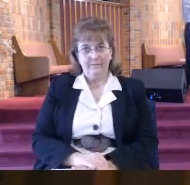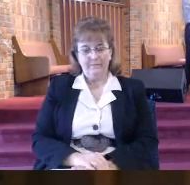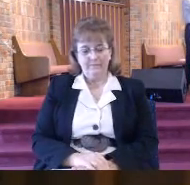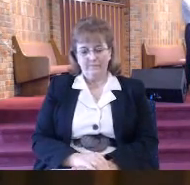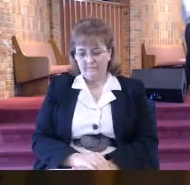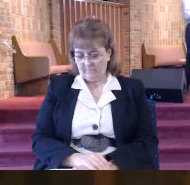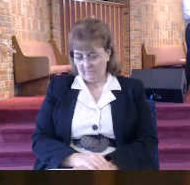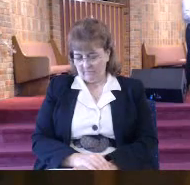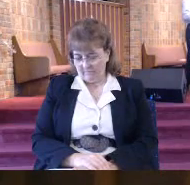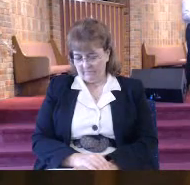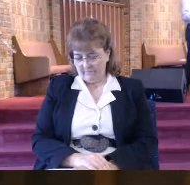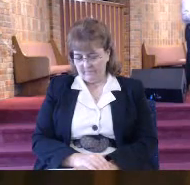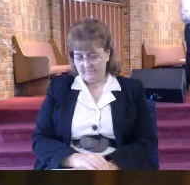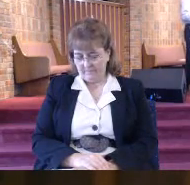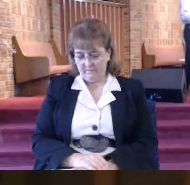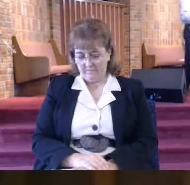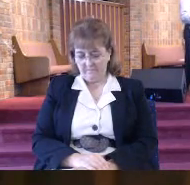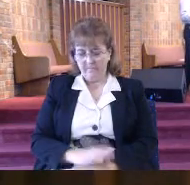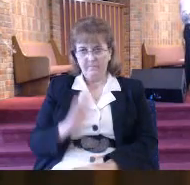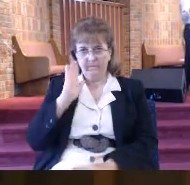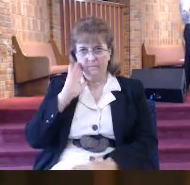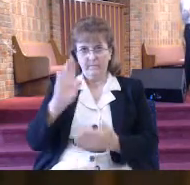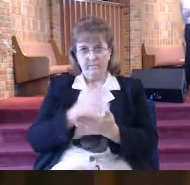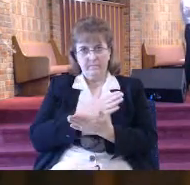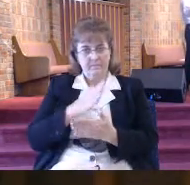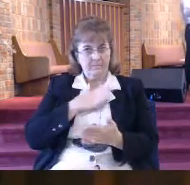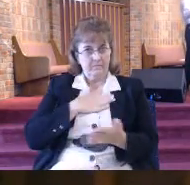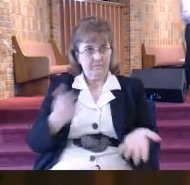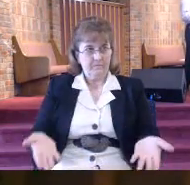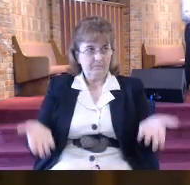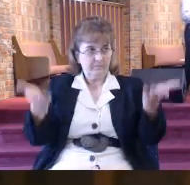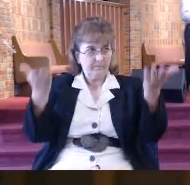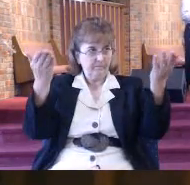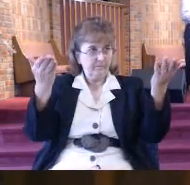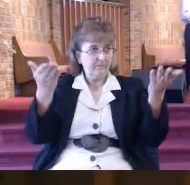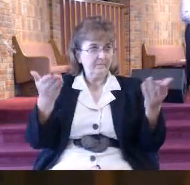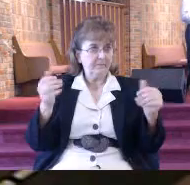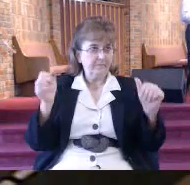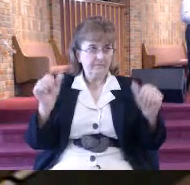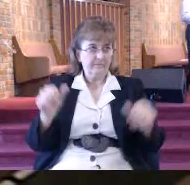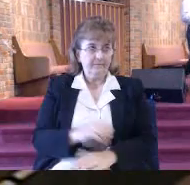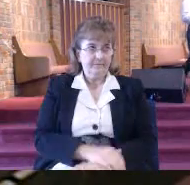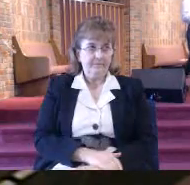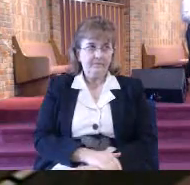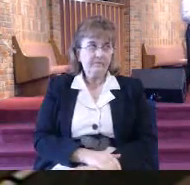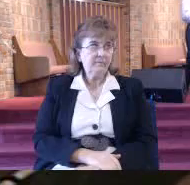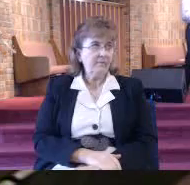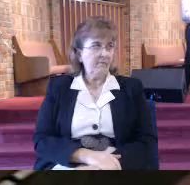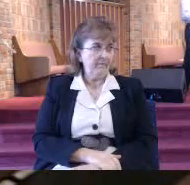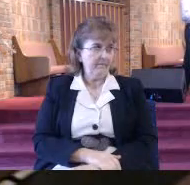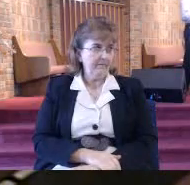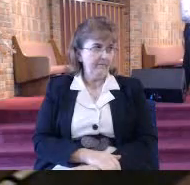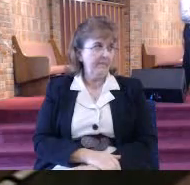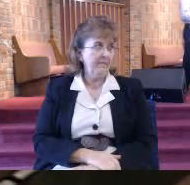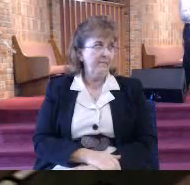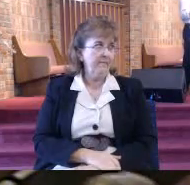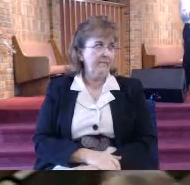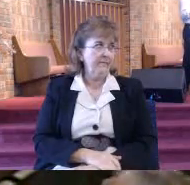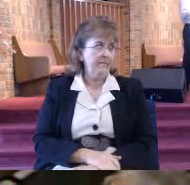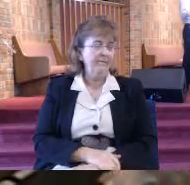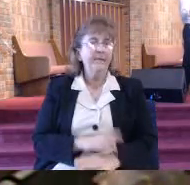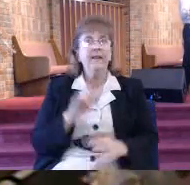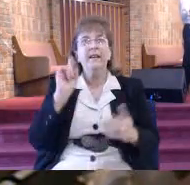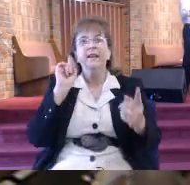We'll sing the first, second, and fifth stanzas. If you'll stand, if you can, stand where you are, and we'll sing first, second, and fifth stanzas.